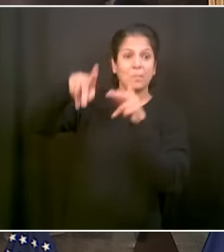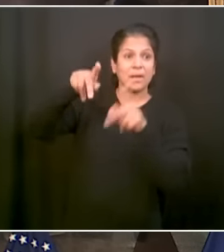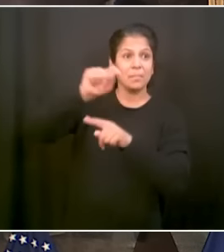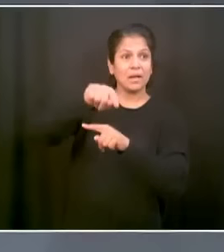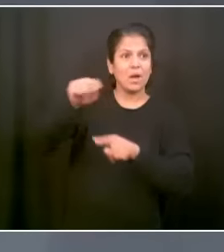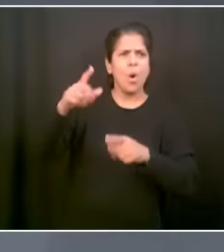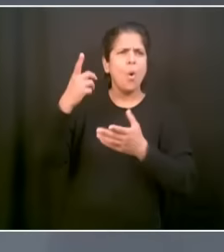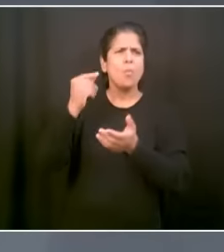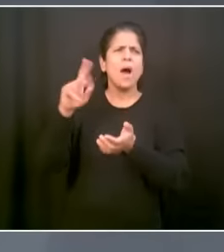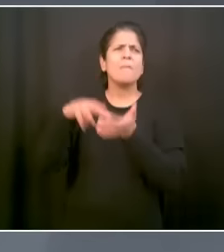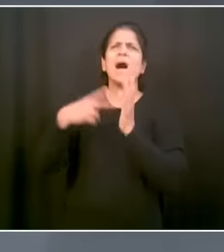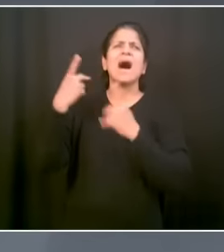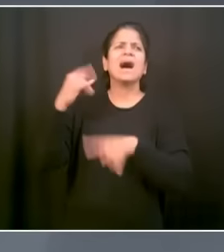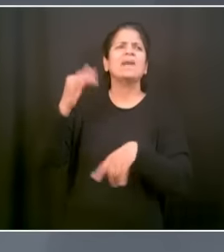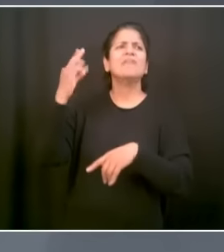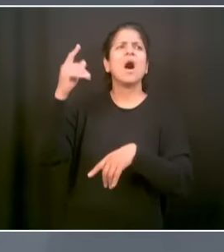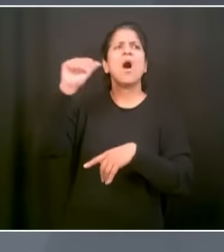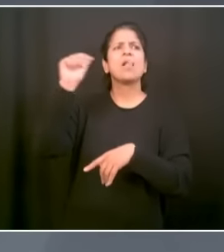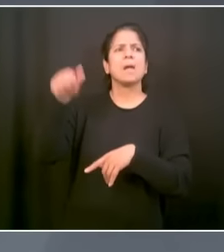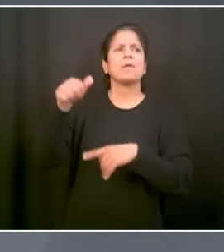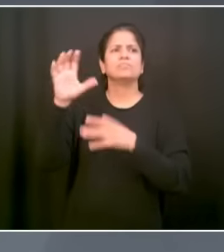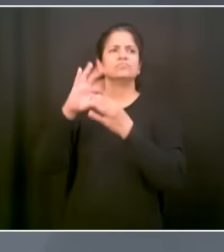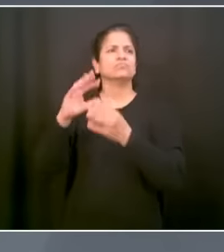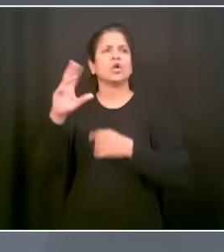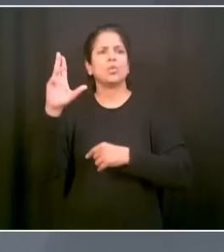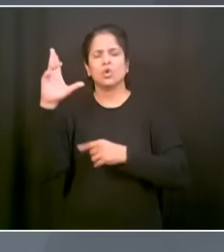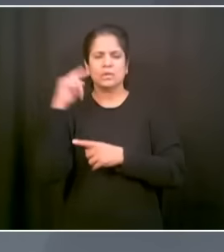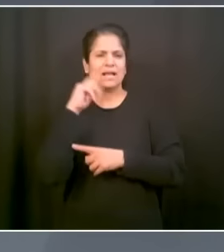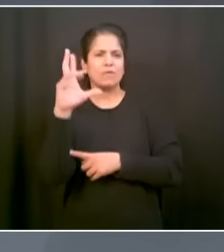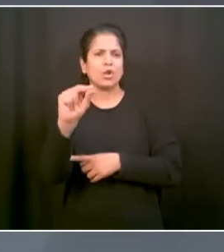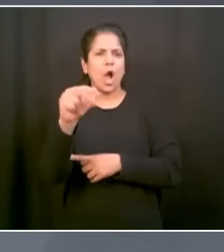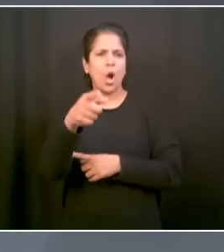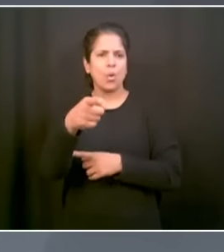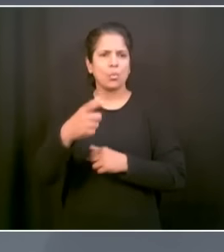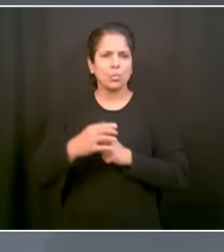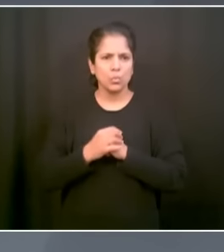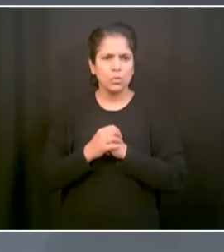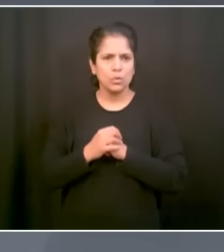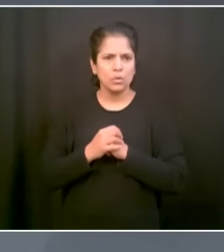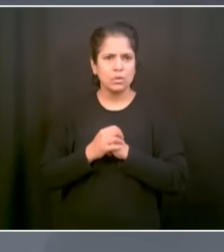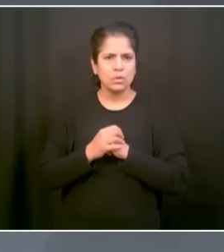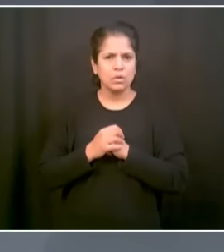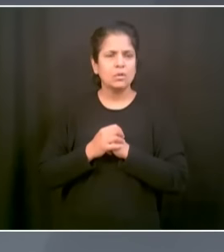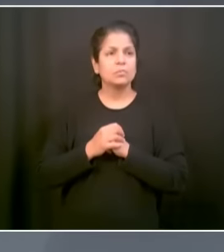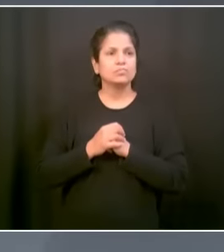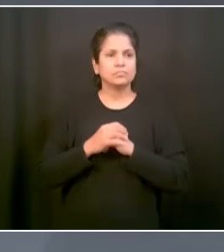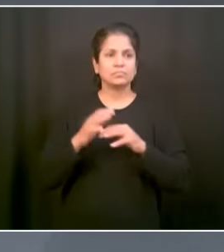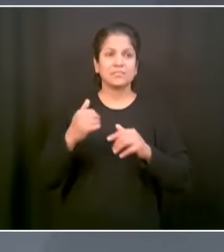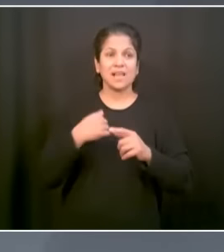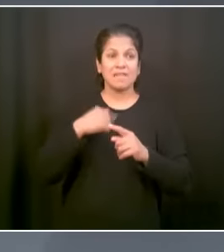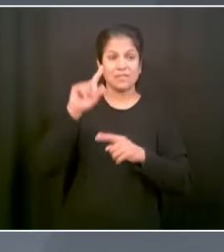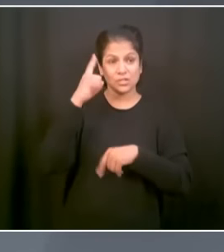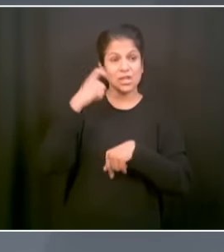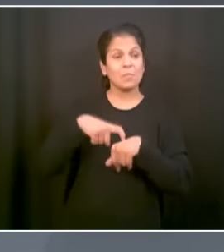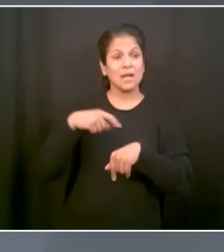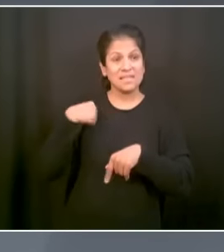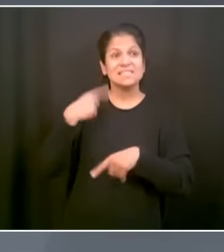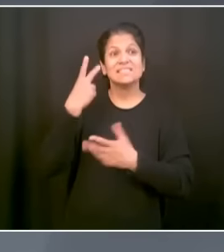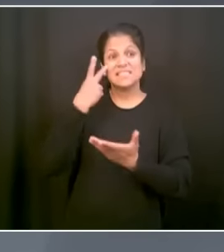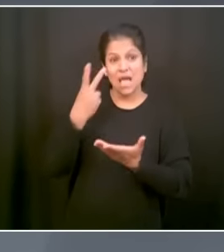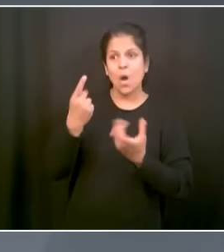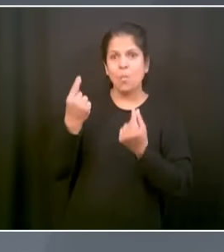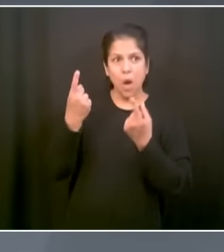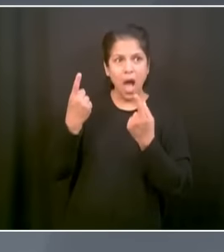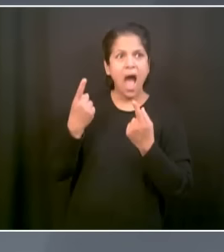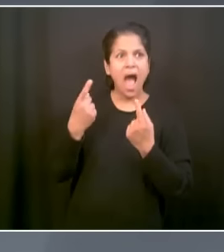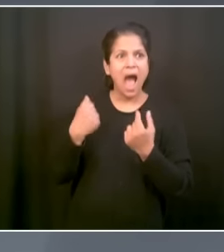know, I think what we are going to see is, for the first time in a long time, the mayor of our city, that I will be going to